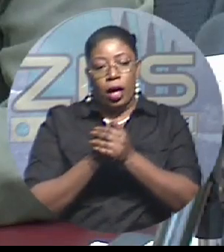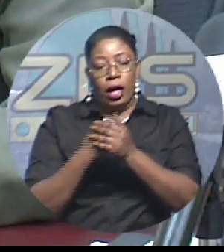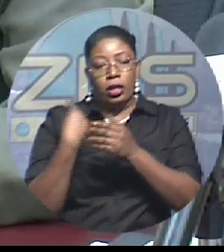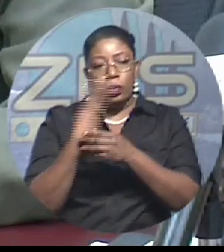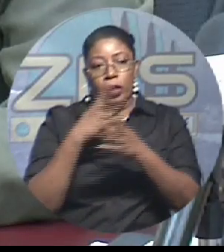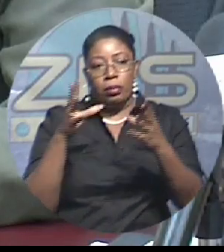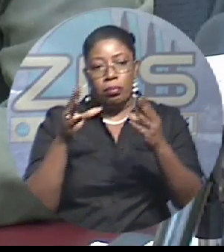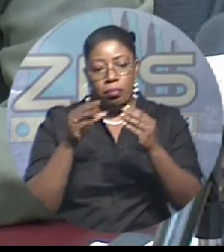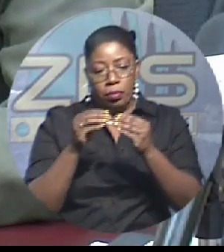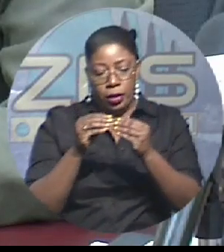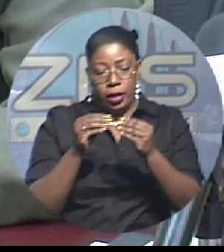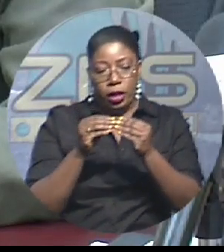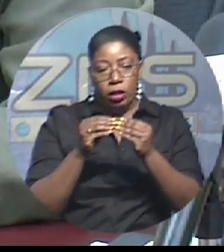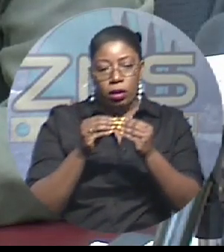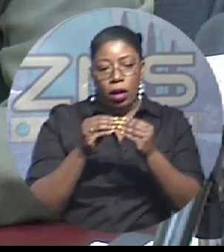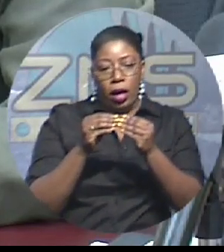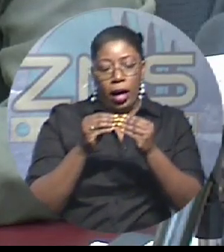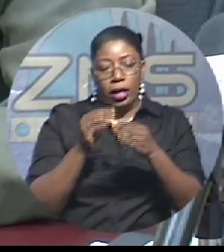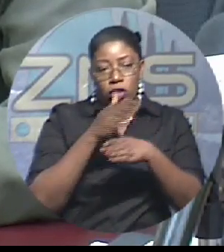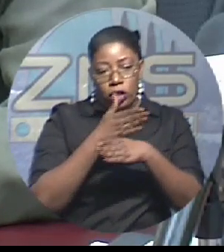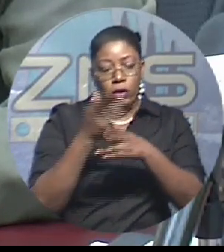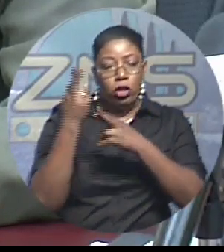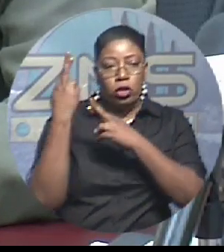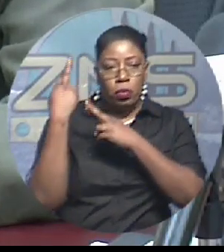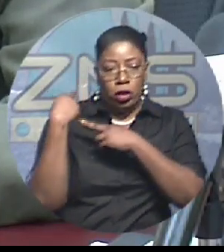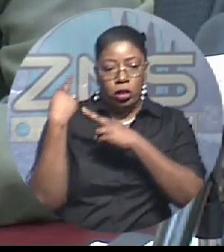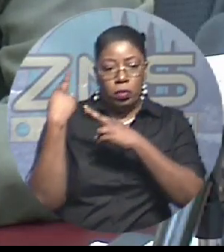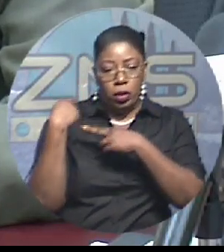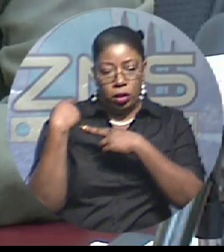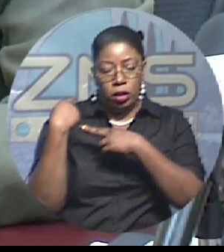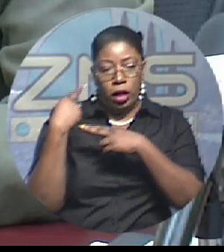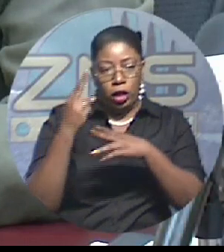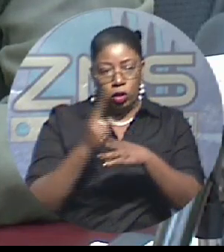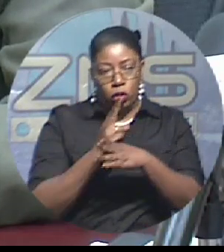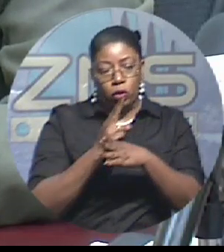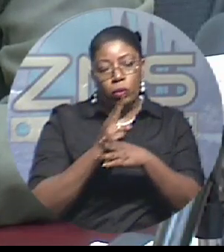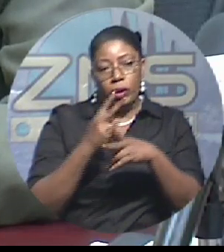take each of those responsibilities. And as usual, we expect that we